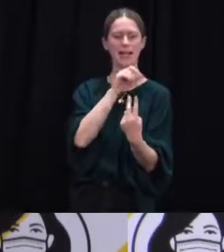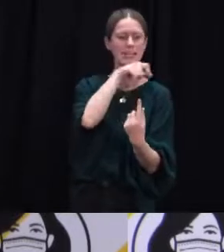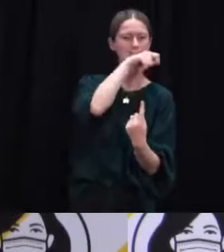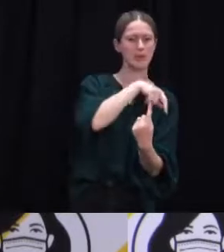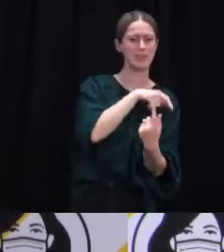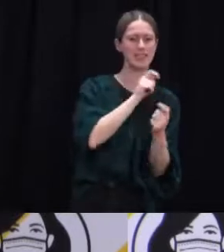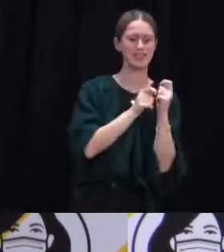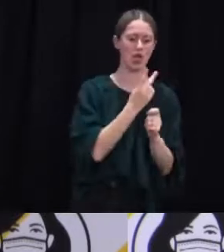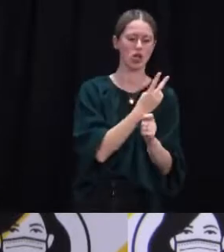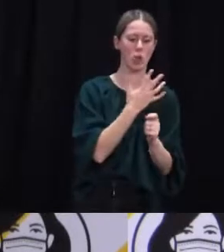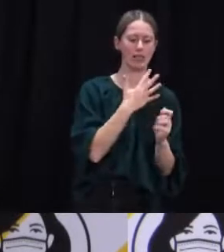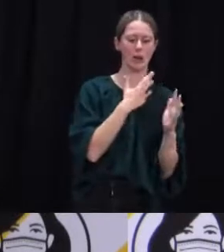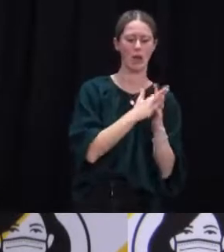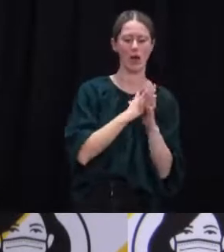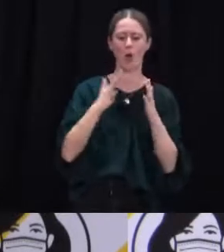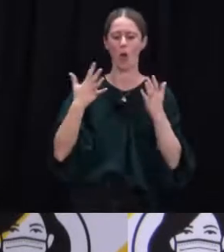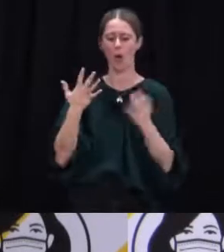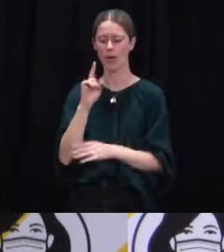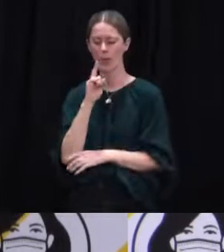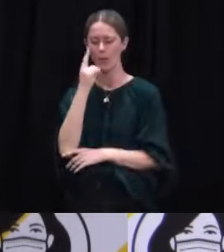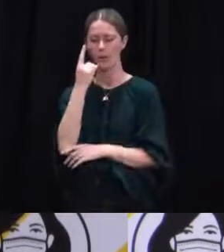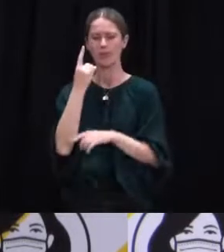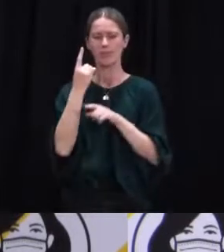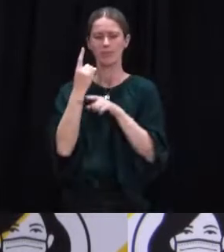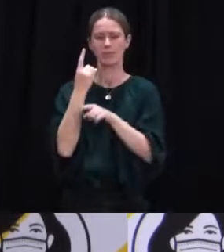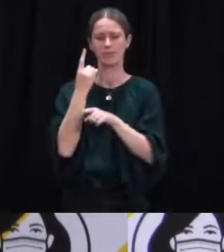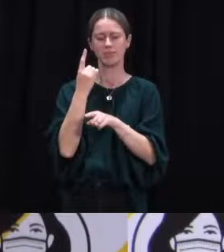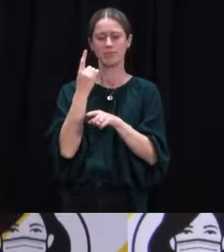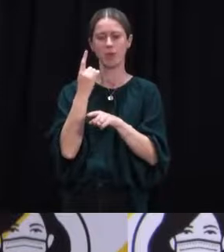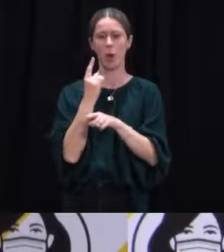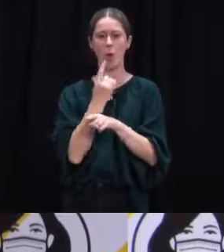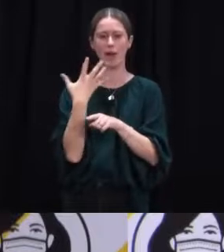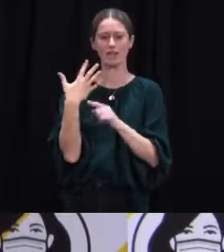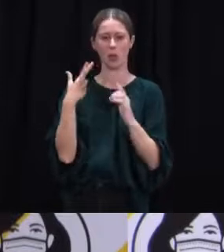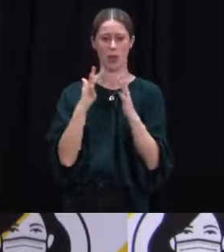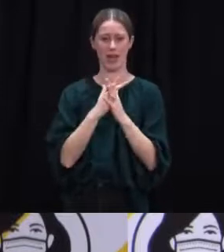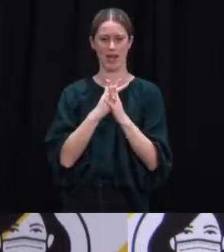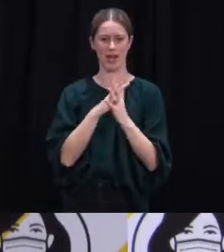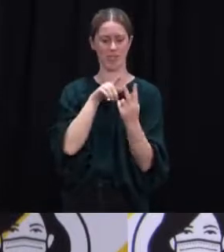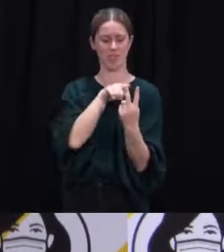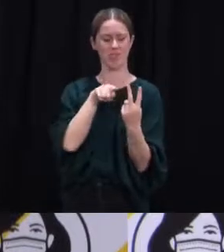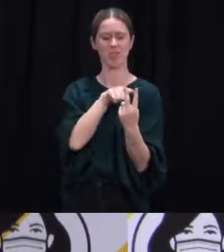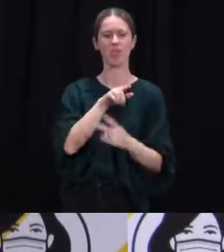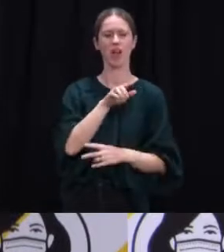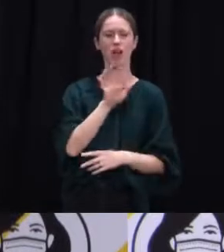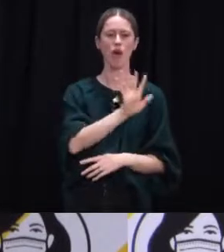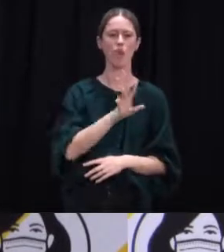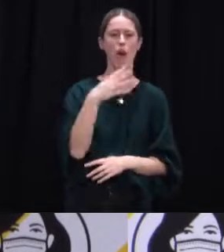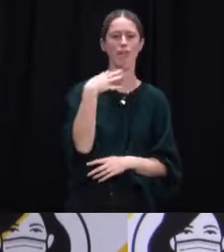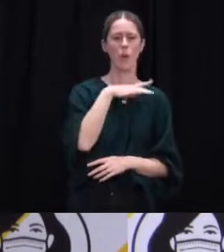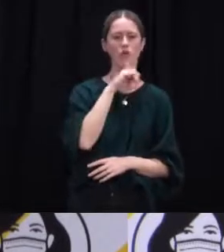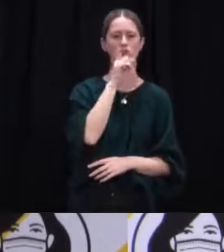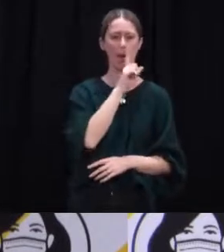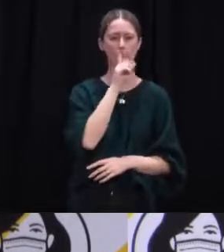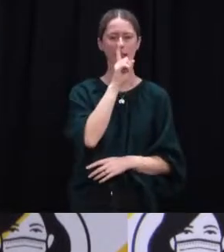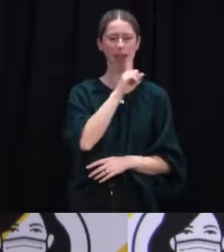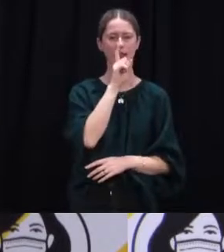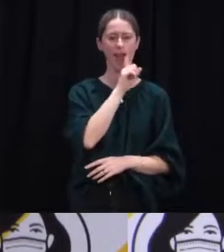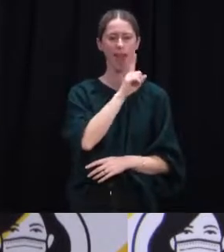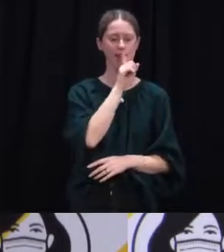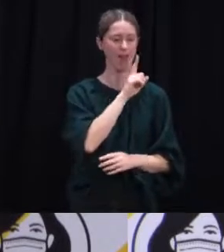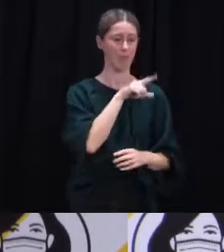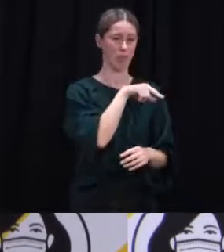400 workers have opted into that, bearing in mind they get a choice between a saliva test twice a week or a nasal pharyngeal,